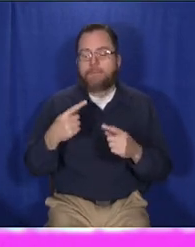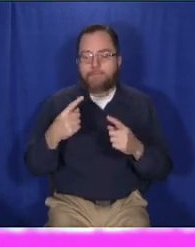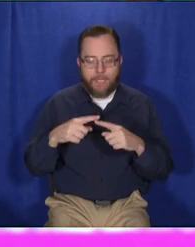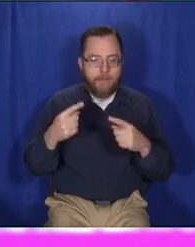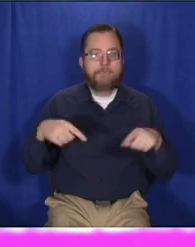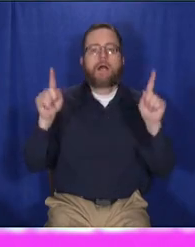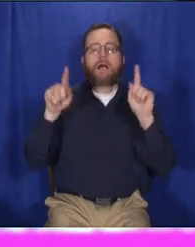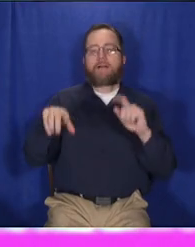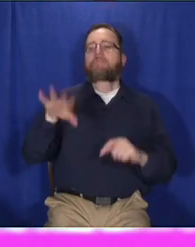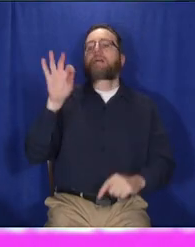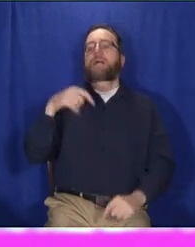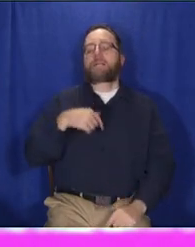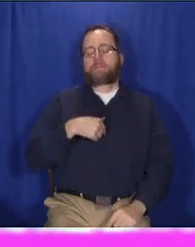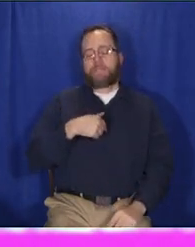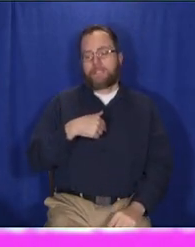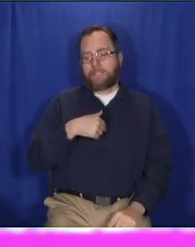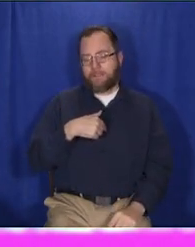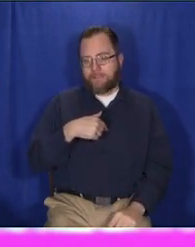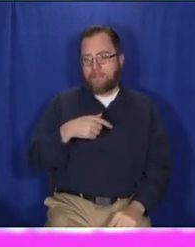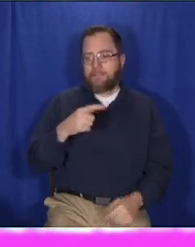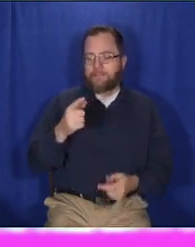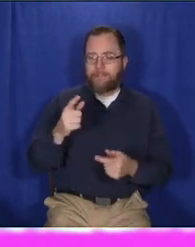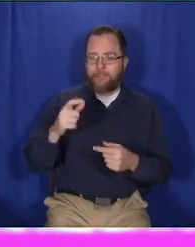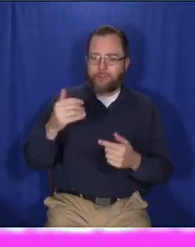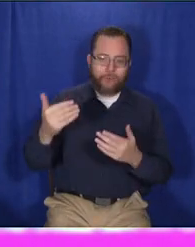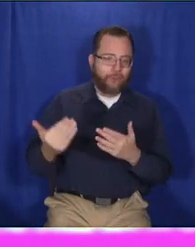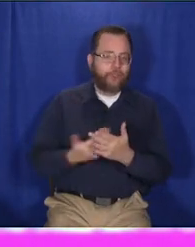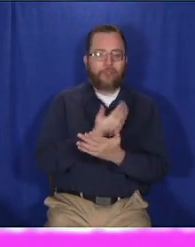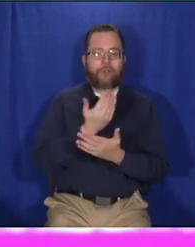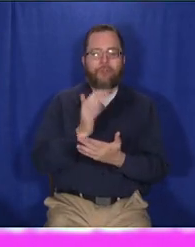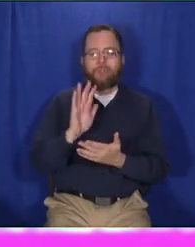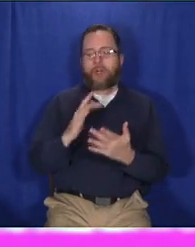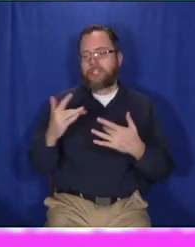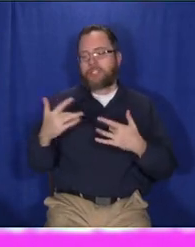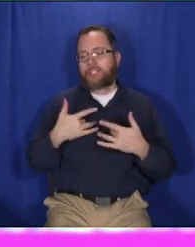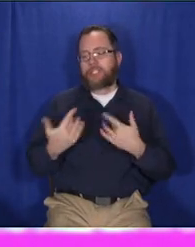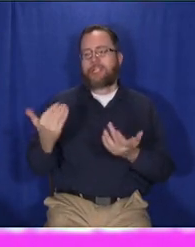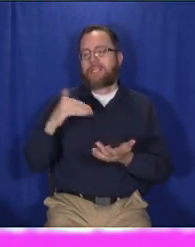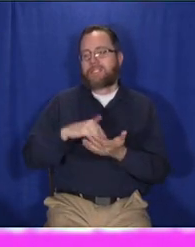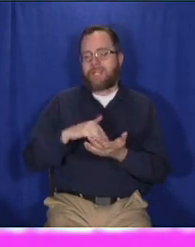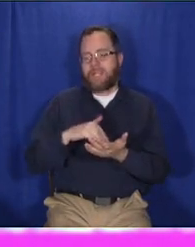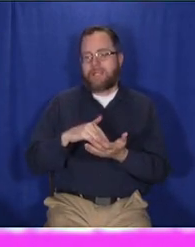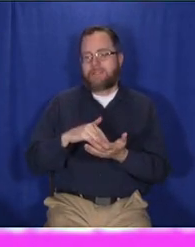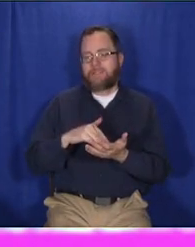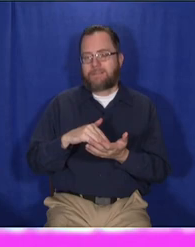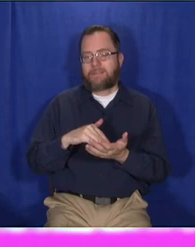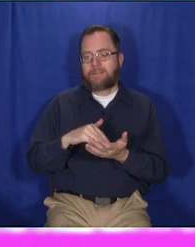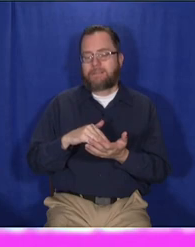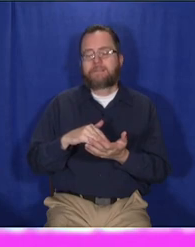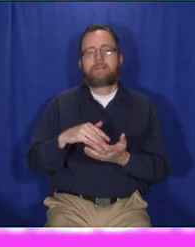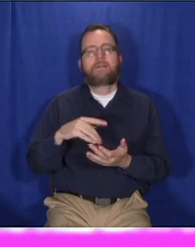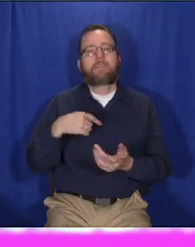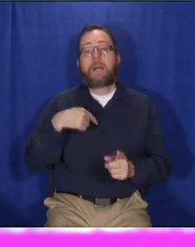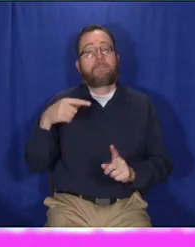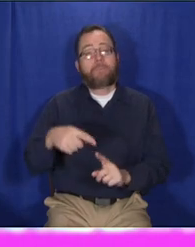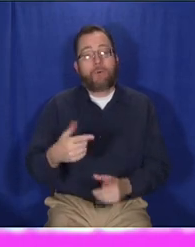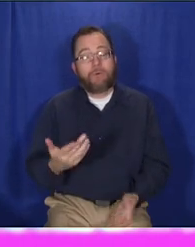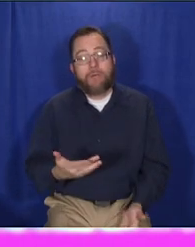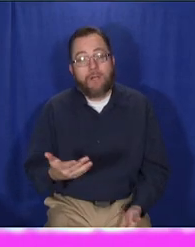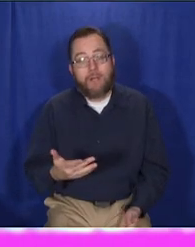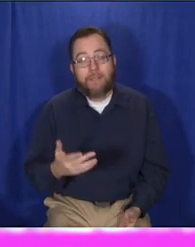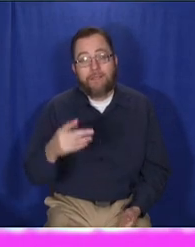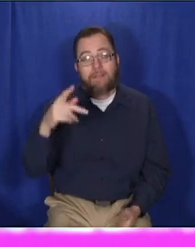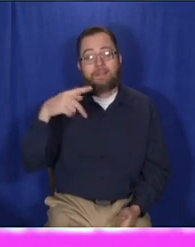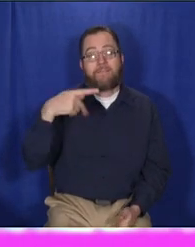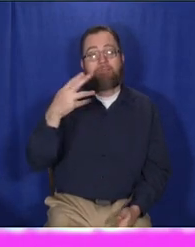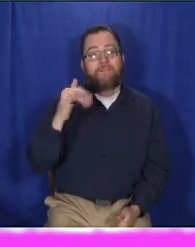the Philippians. The Philippians haven't heard from Paul. They track him down and they send support. Here's the point. The Philippians